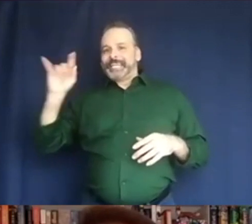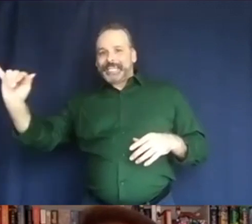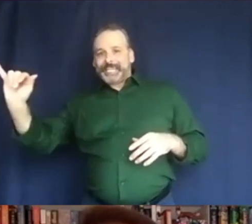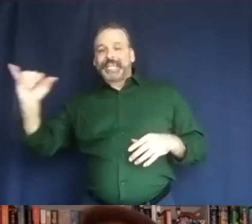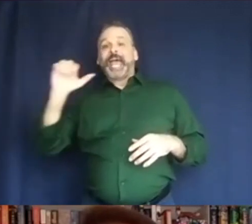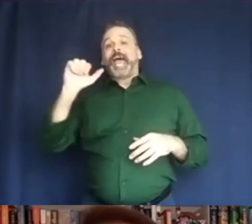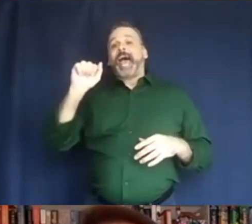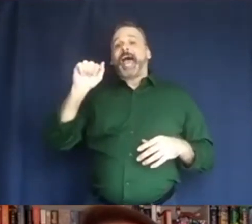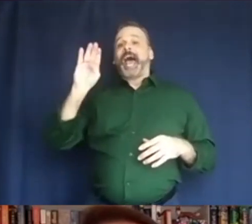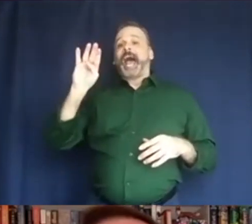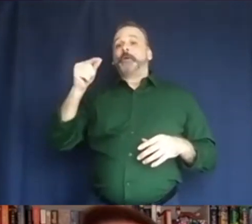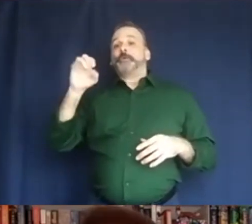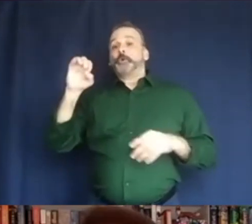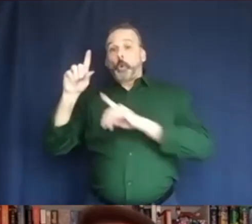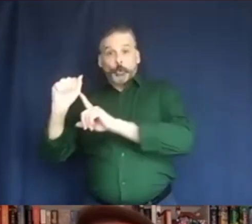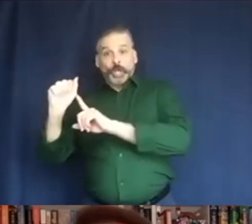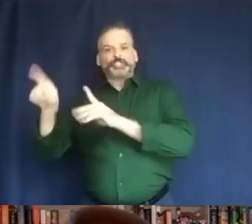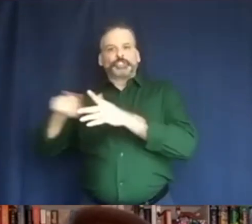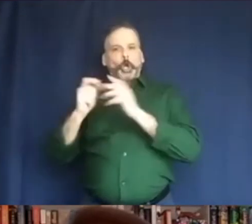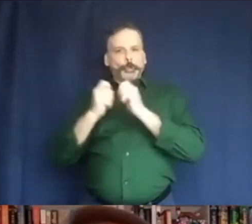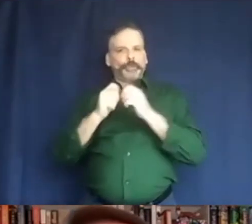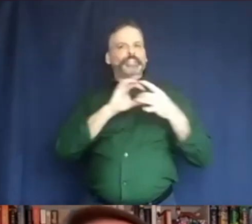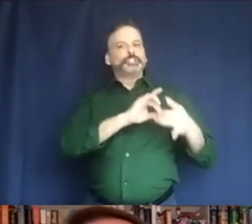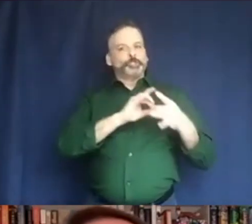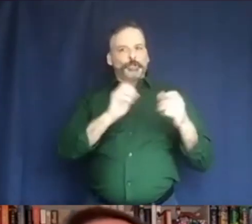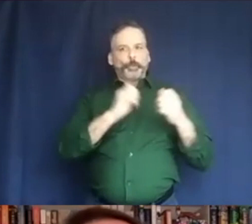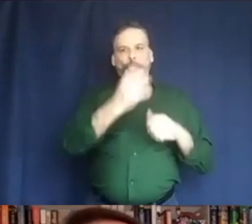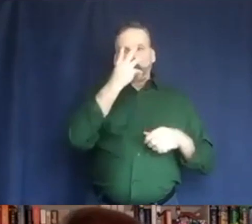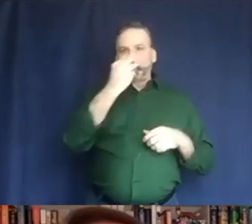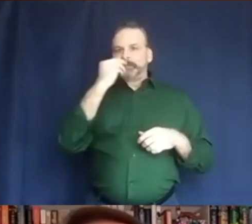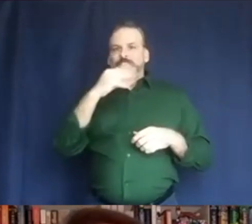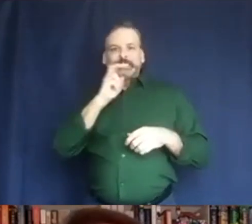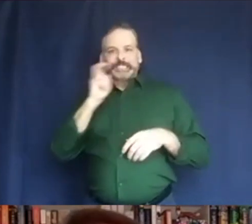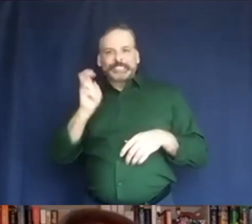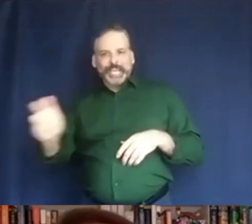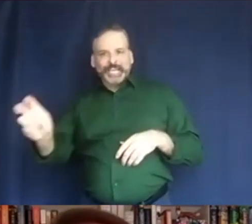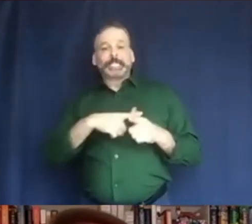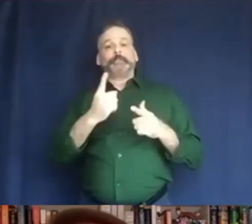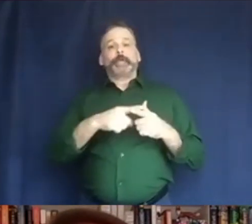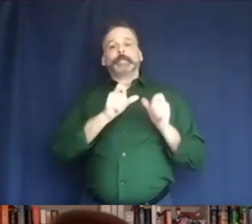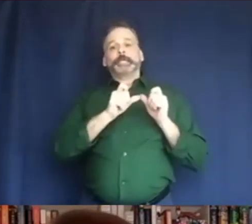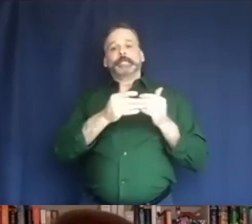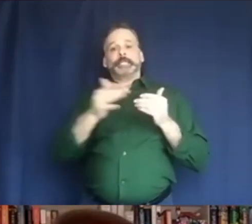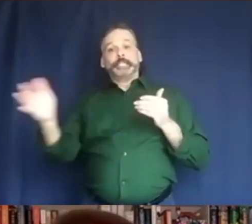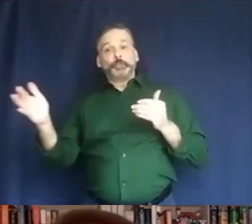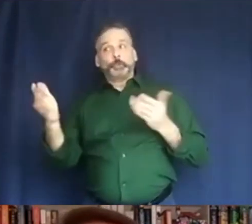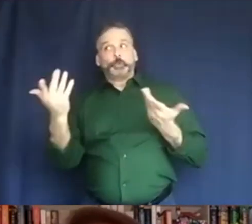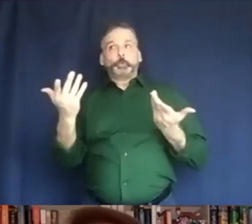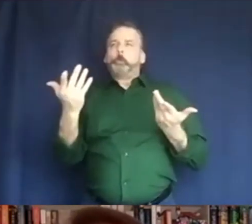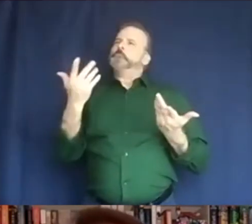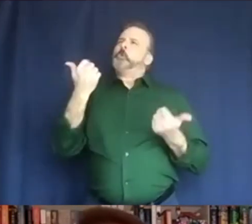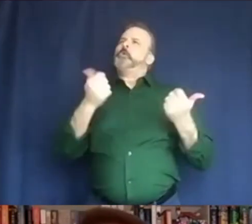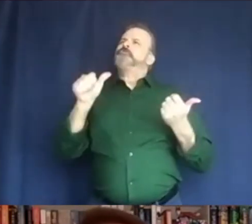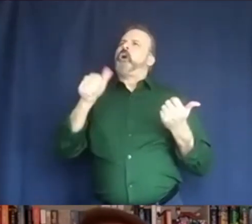off with those associations with wolves and snakes, and it kind of went from there. You know, what other figures might have these associations? And then